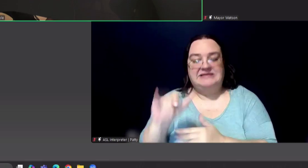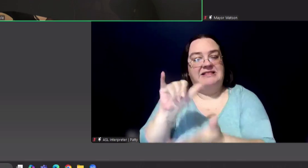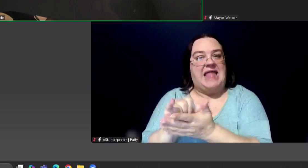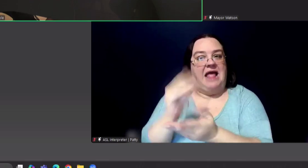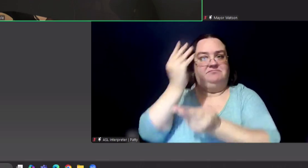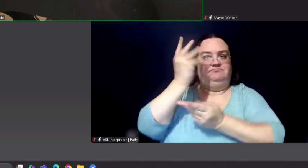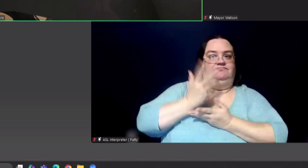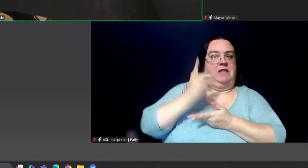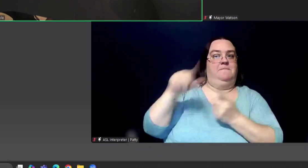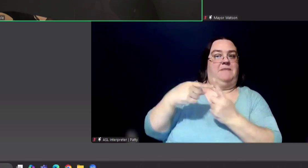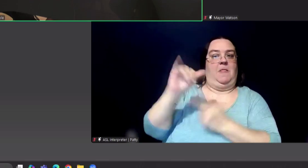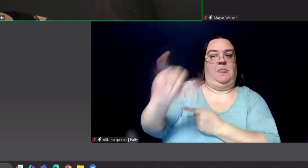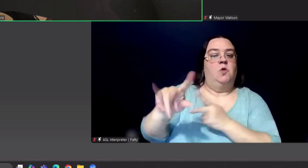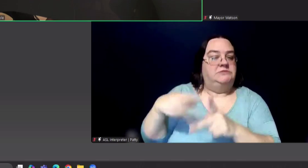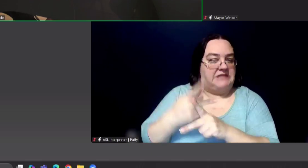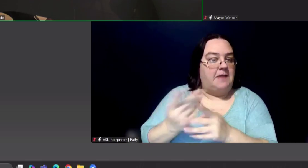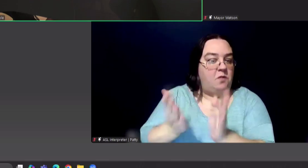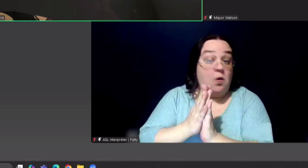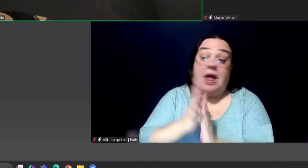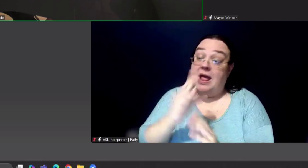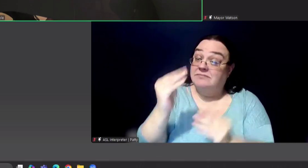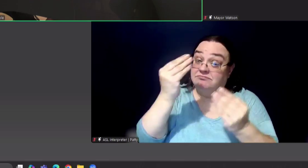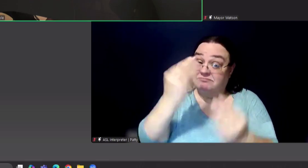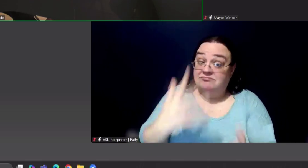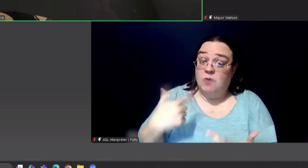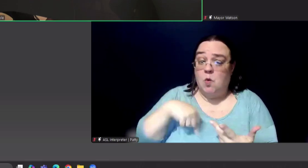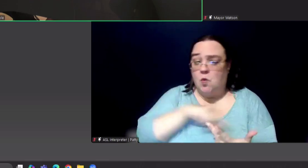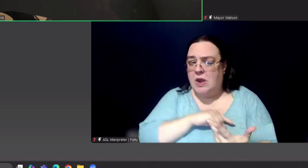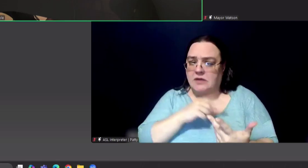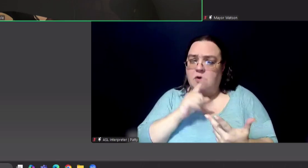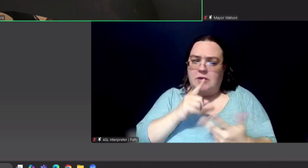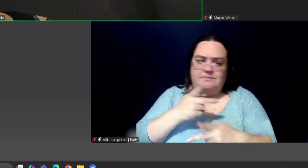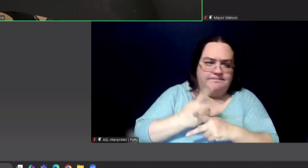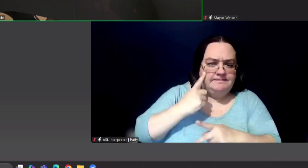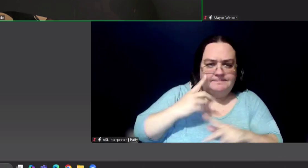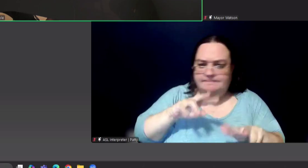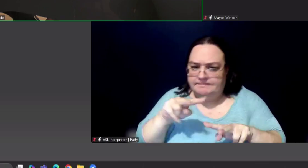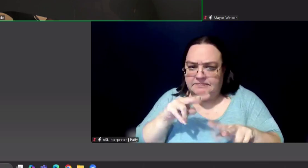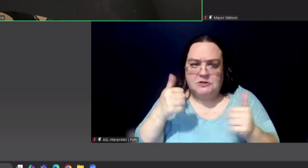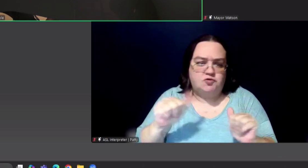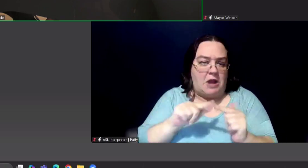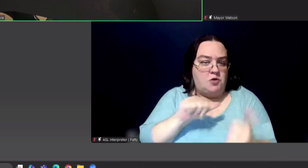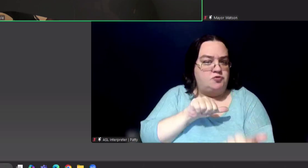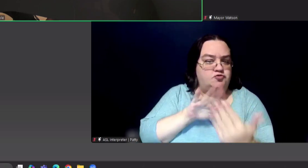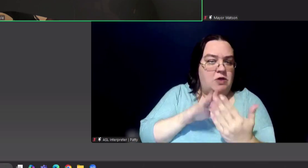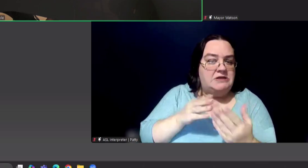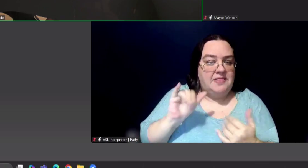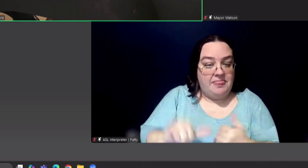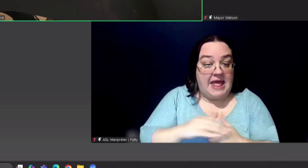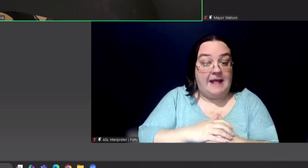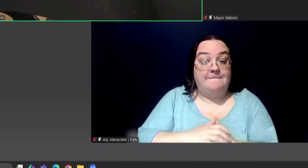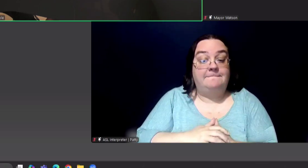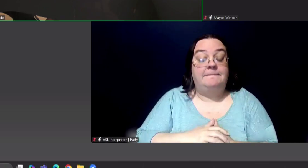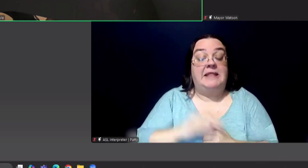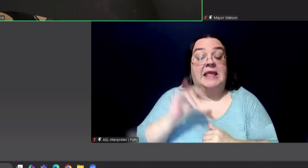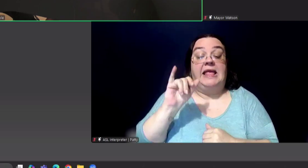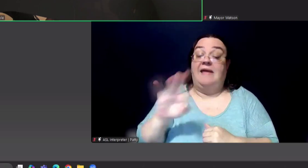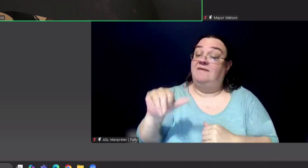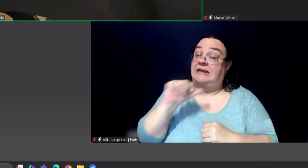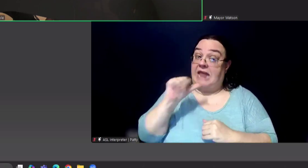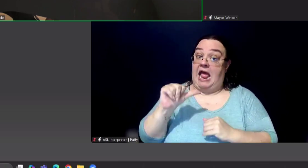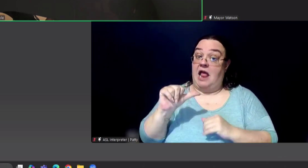are addressing those. If you didn't make it to the fraud and scam event